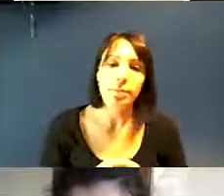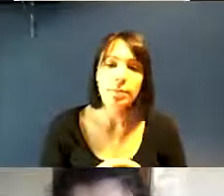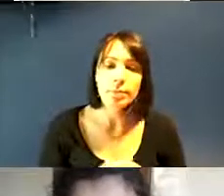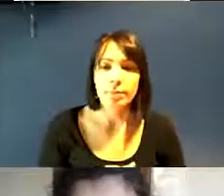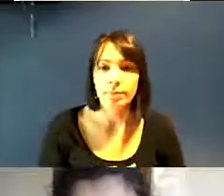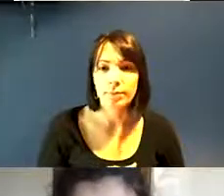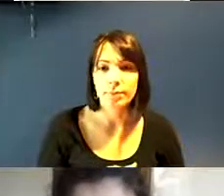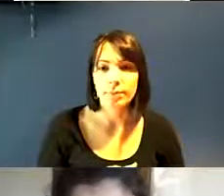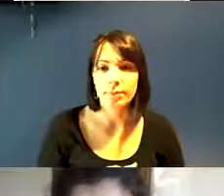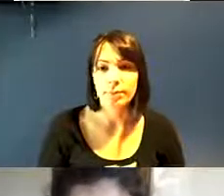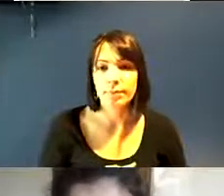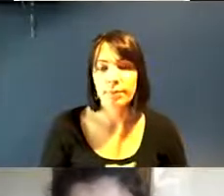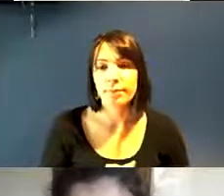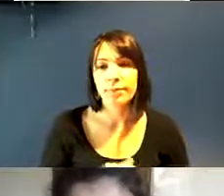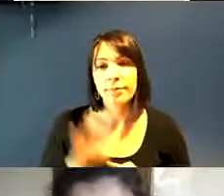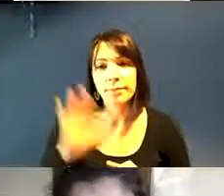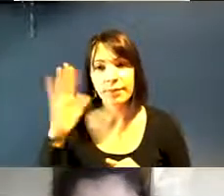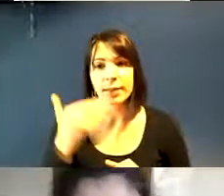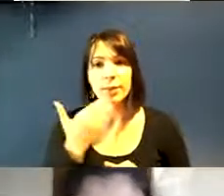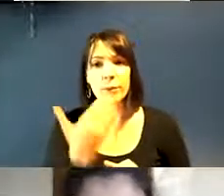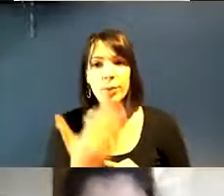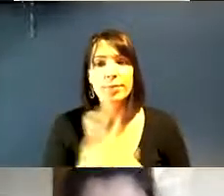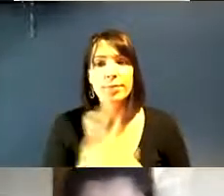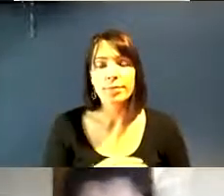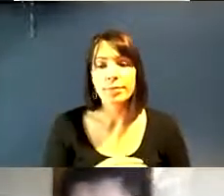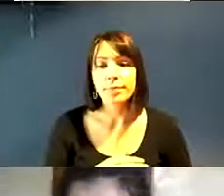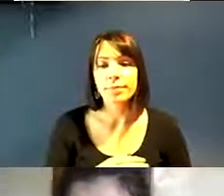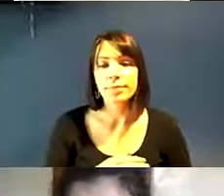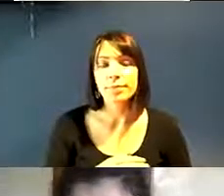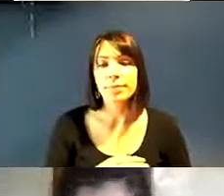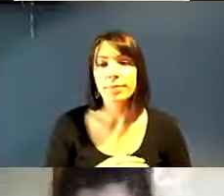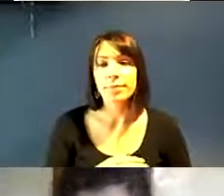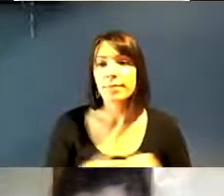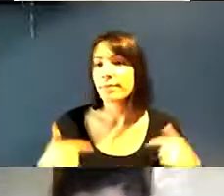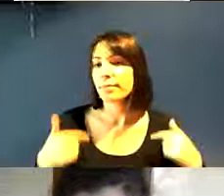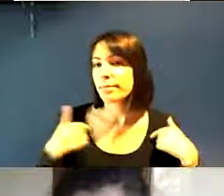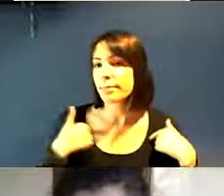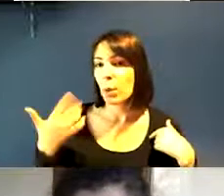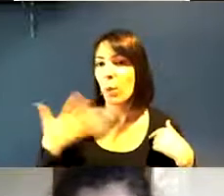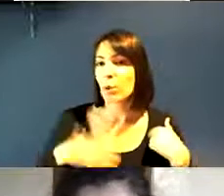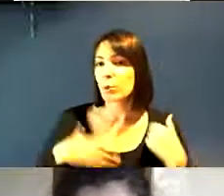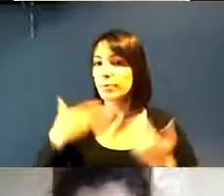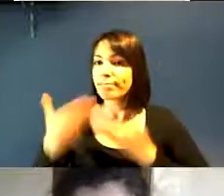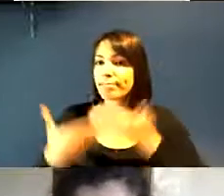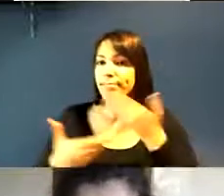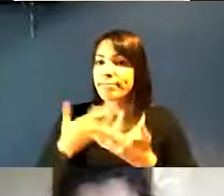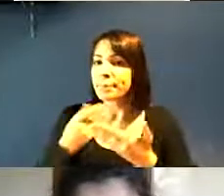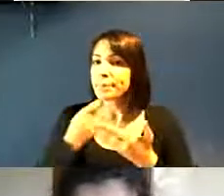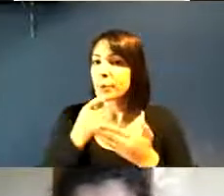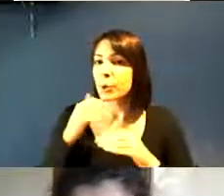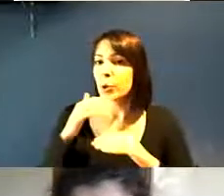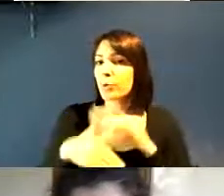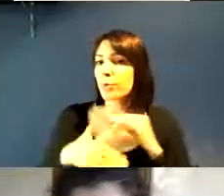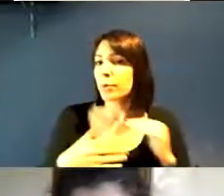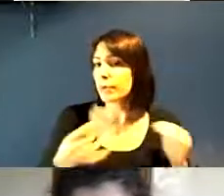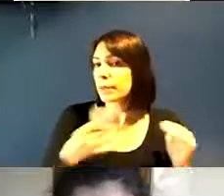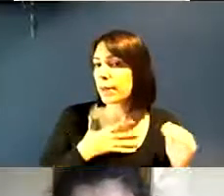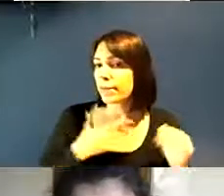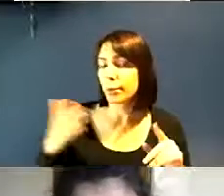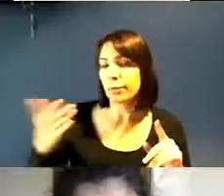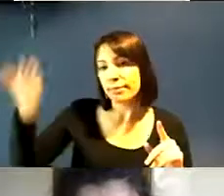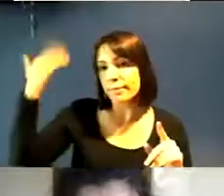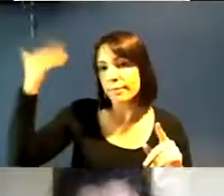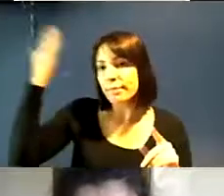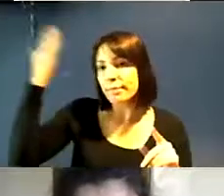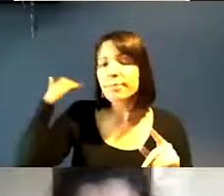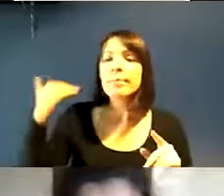Thank you, Olivia and Tess. I'd like to share a little bit about myself. So way back when, I moved out of home